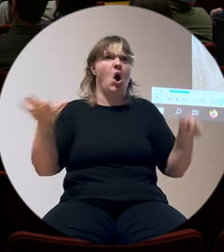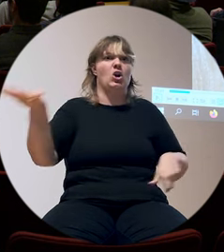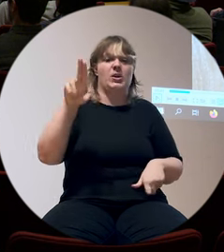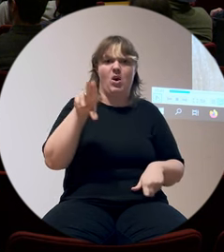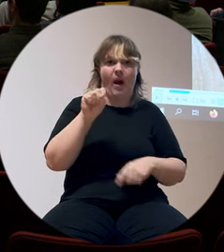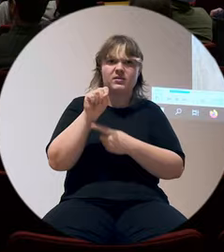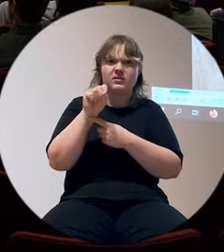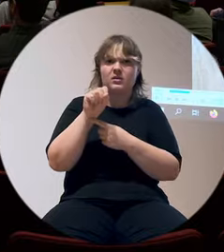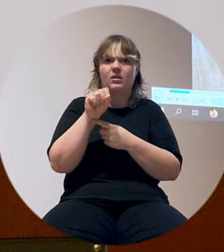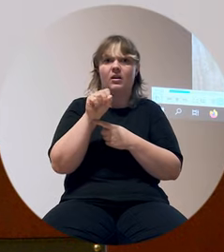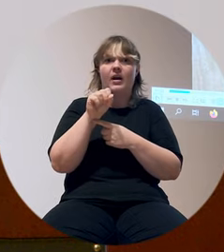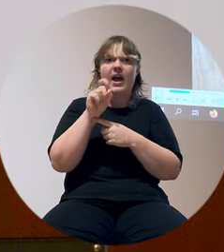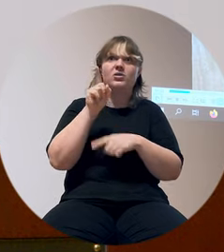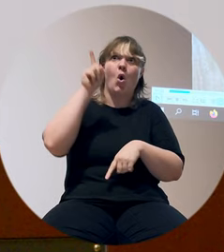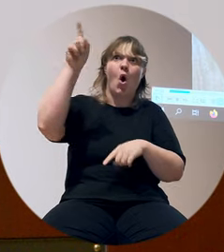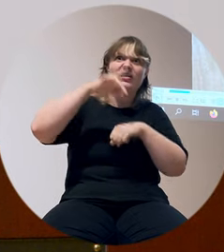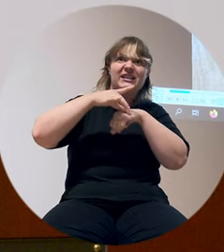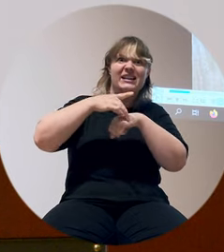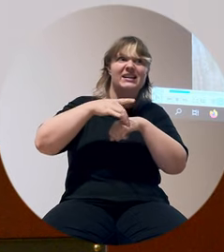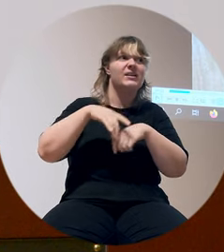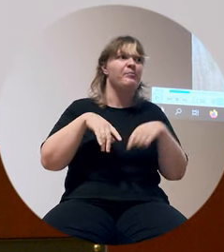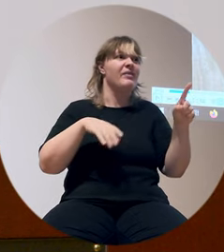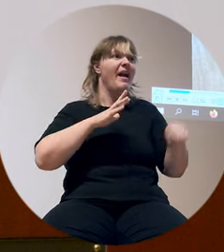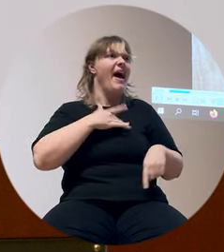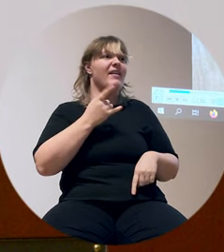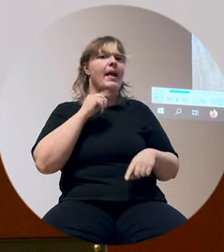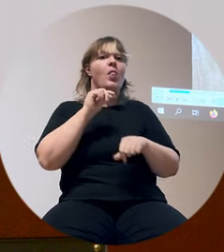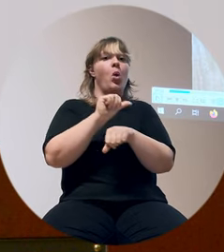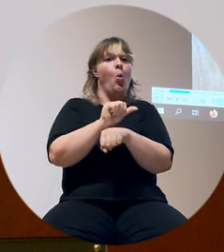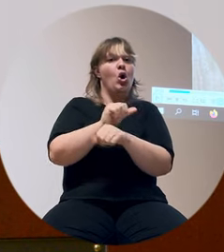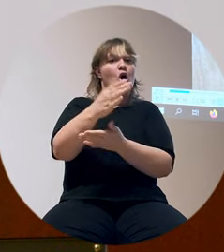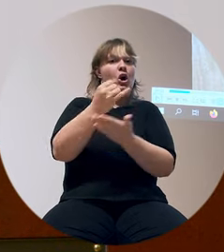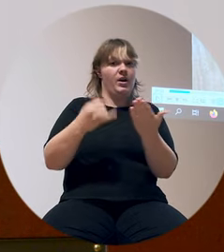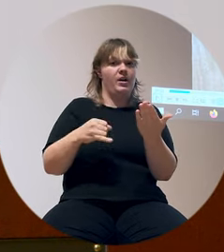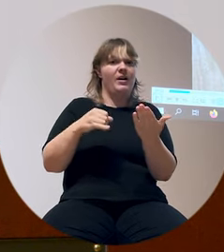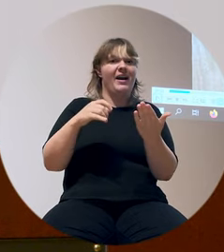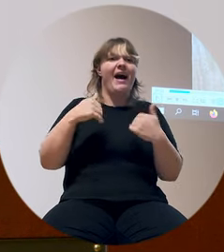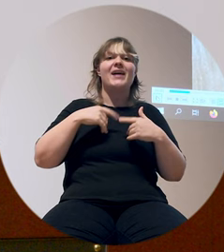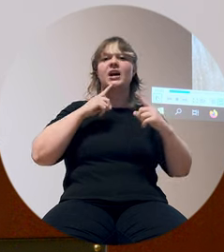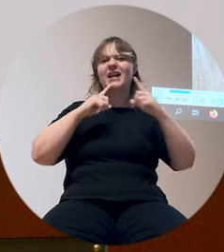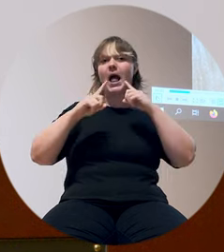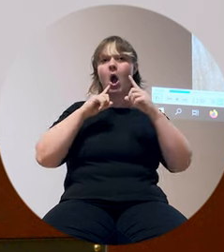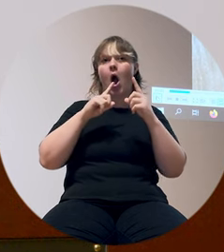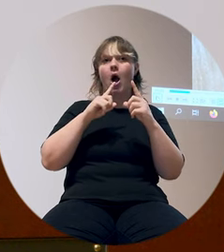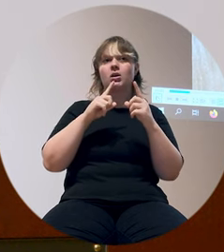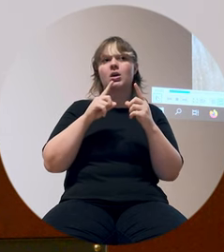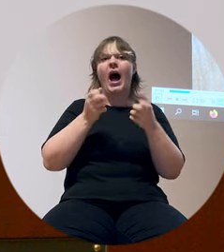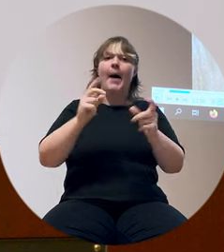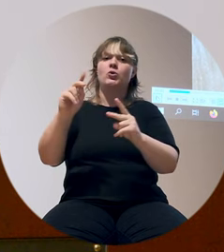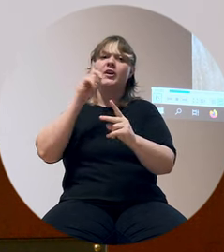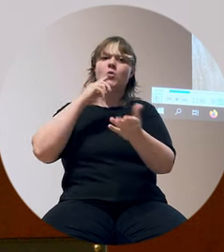And overseas, or how do you feel yourself? The work has, a lot of the work has dialogues or space for